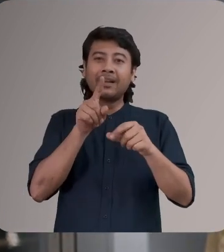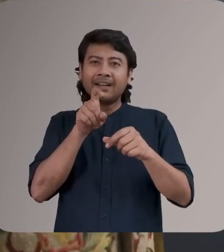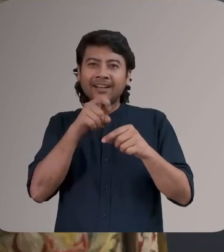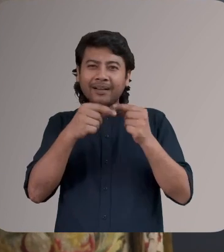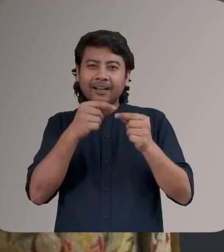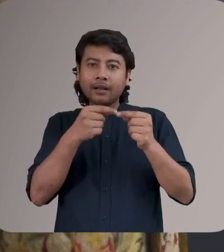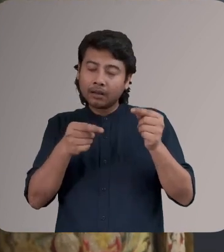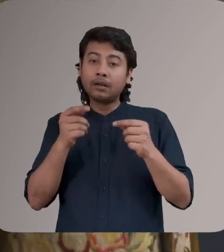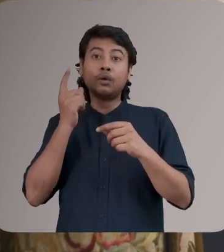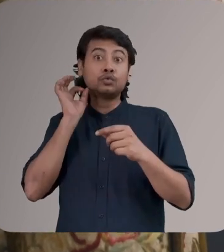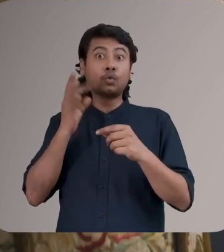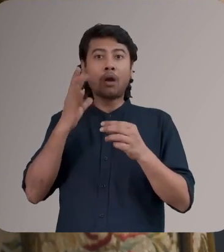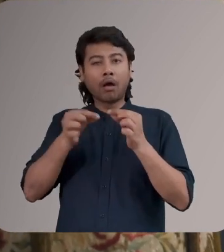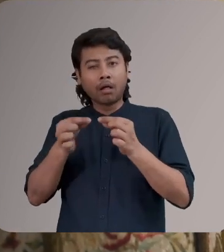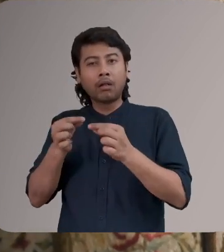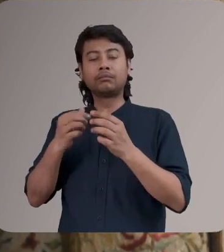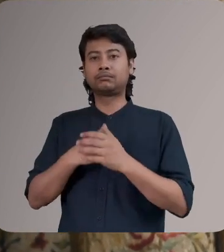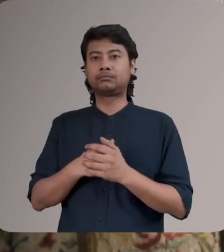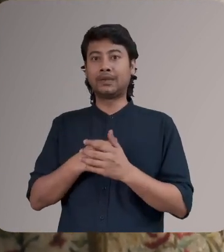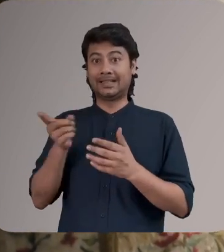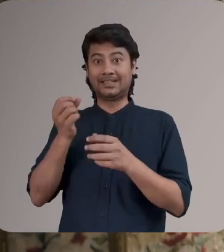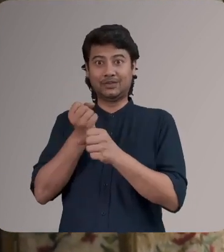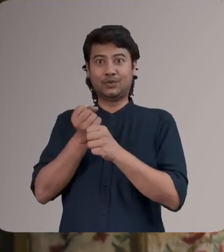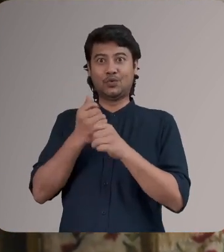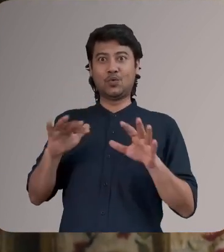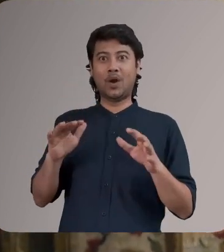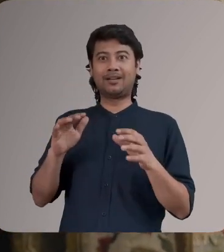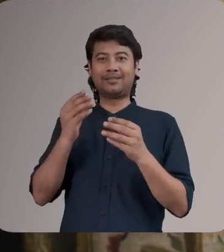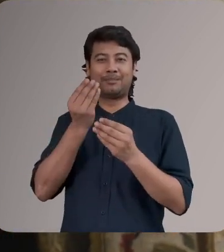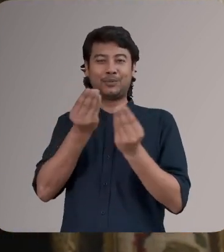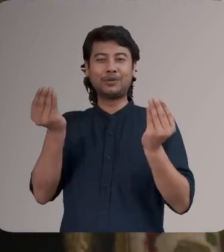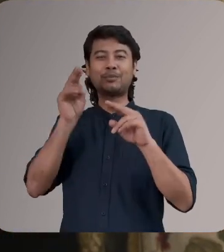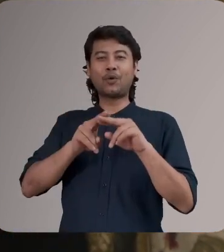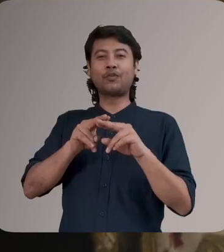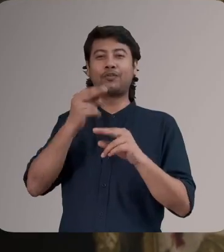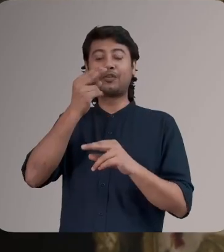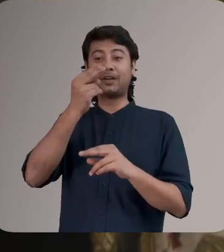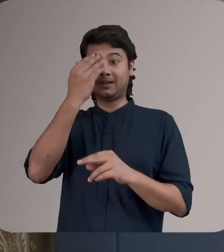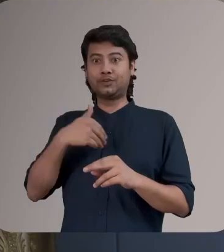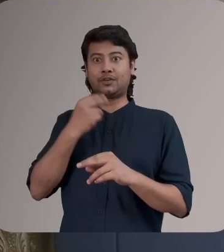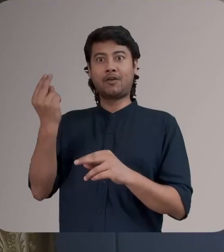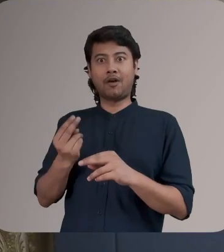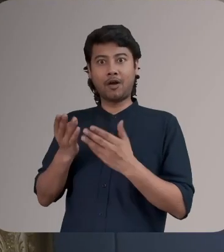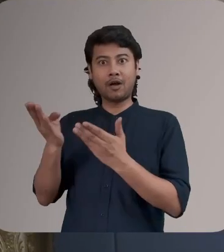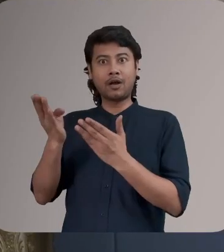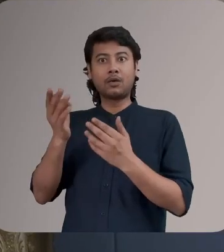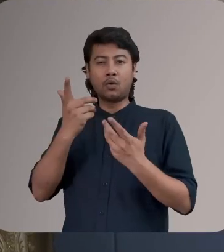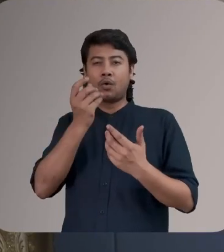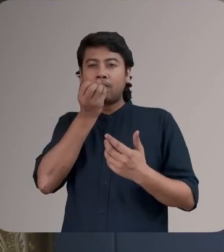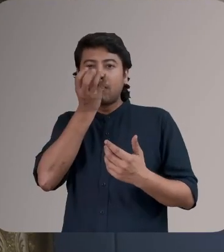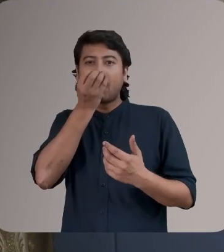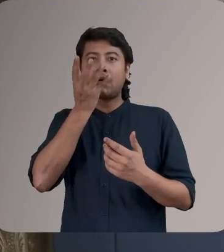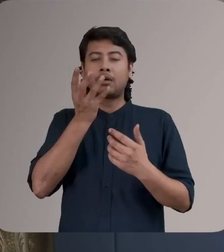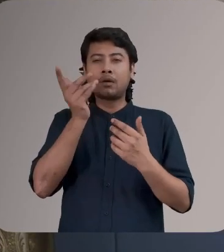precious materials in order to glorify church services. This particular chasuble from the Museum of Christian Art is made of white silk and